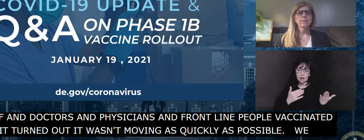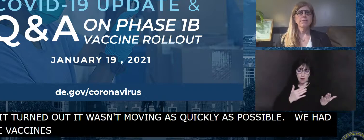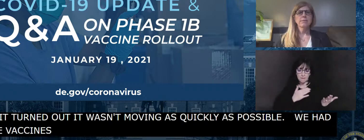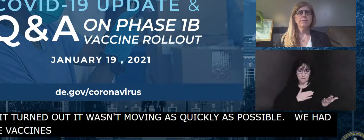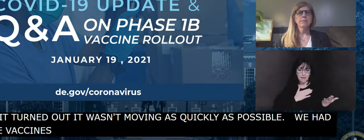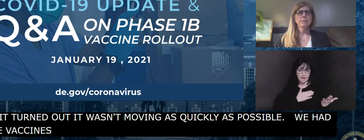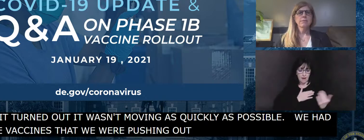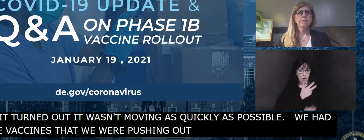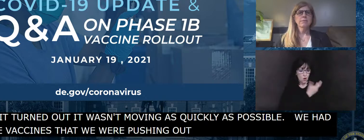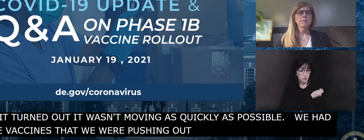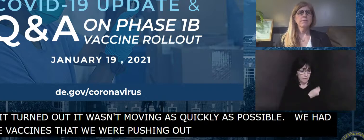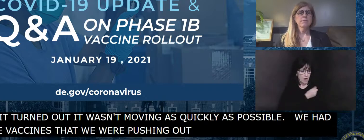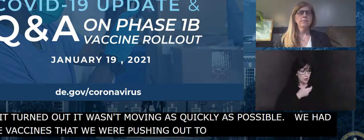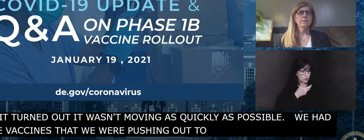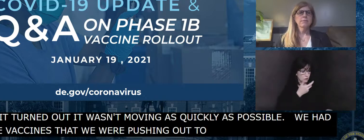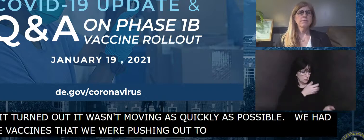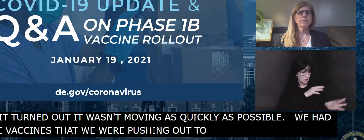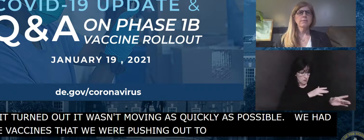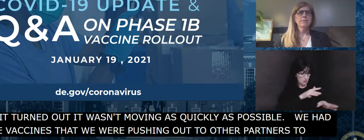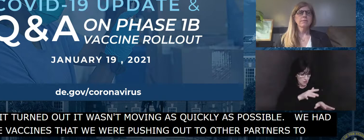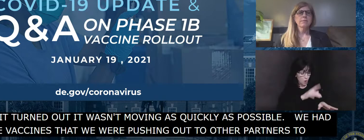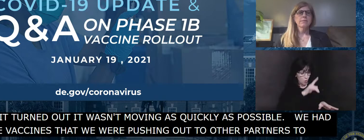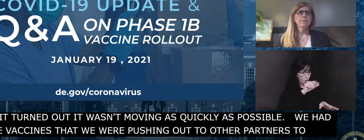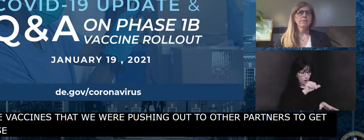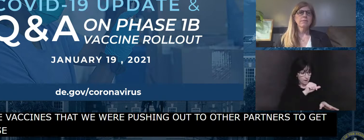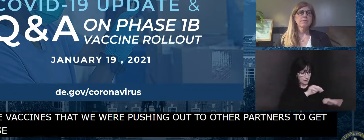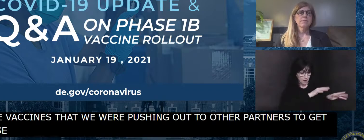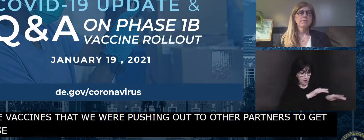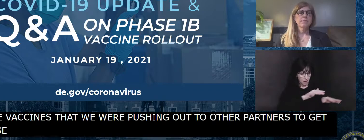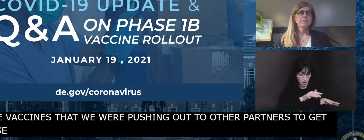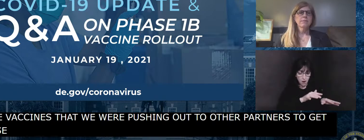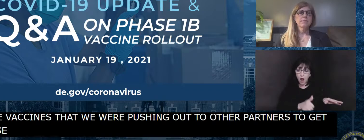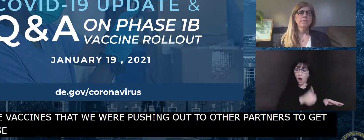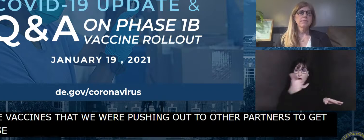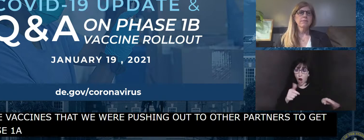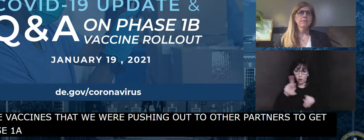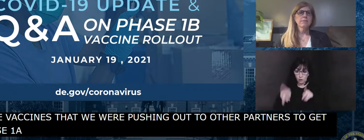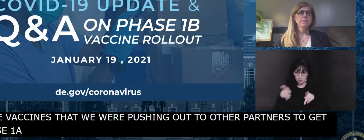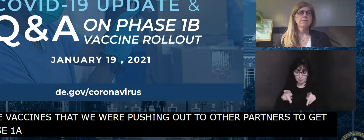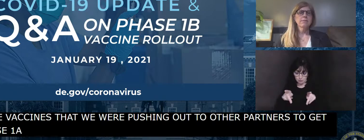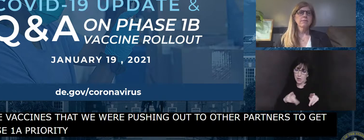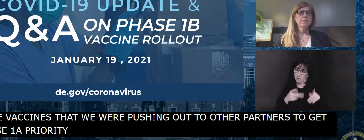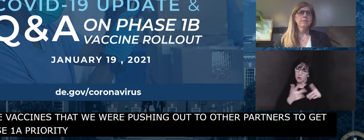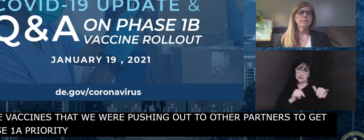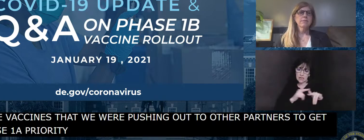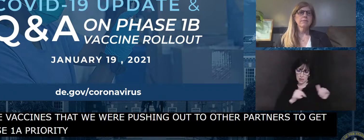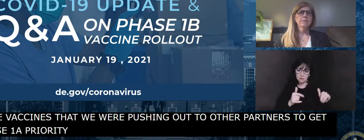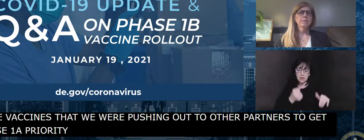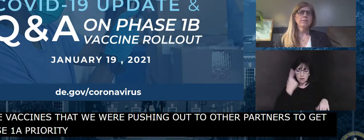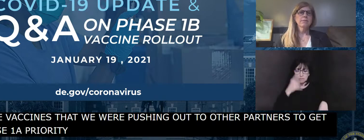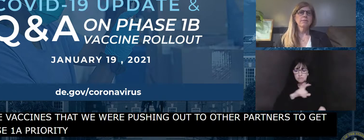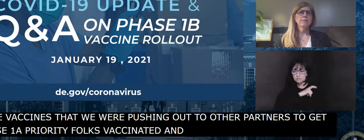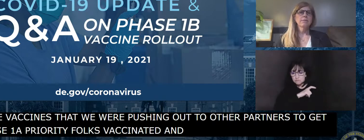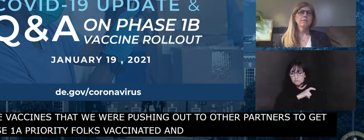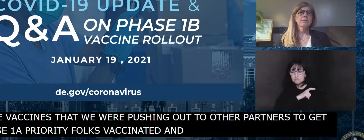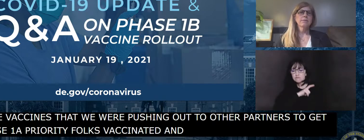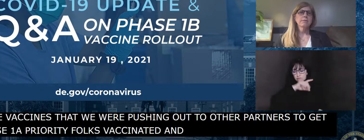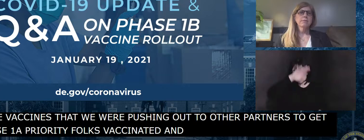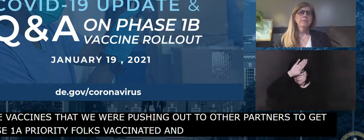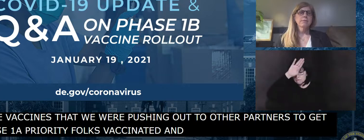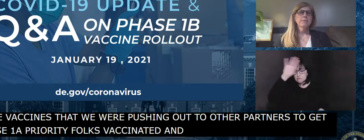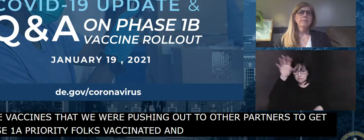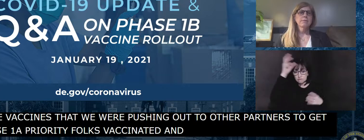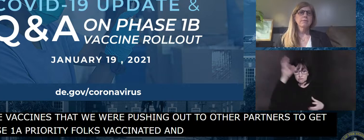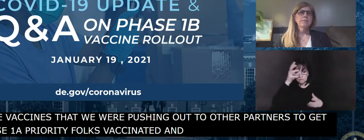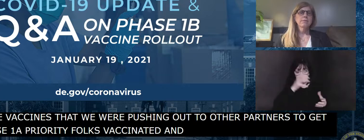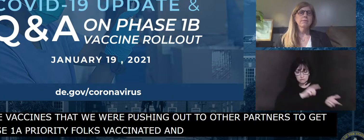other partners to get those 1A priority folks vaccinated, and law enforcement and first responders, and that wasn't